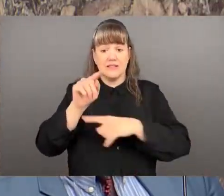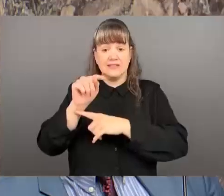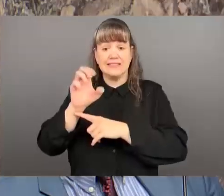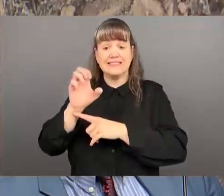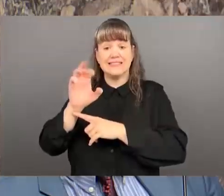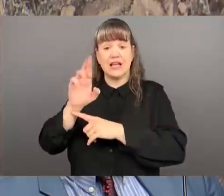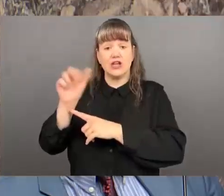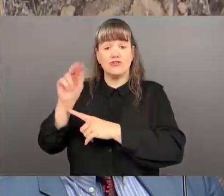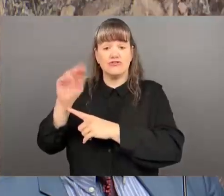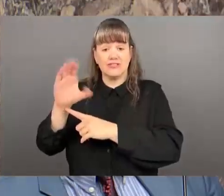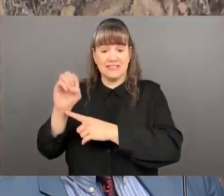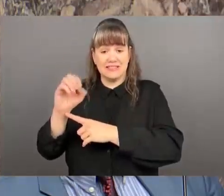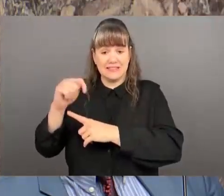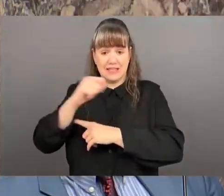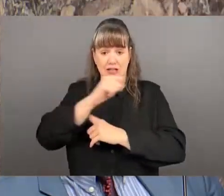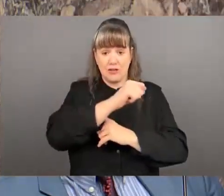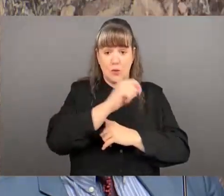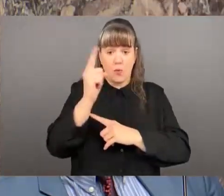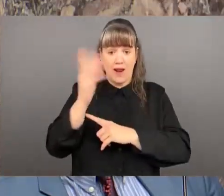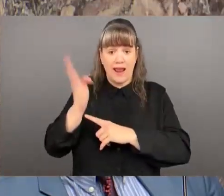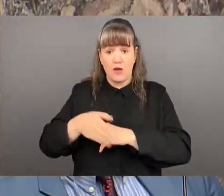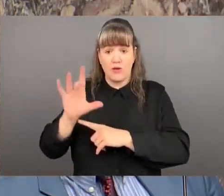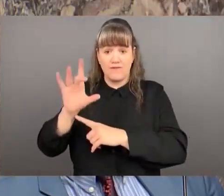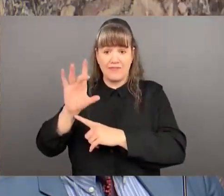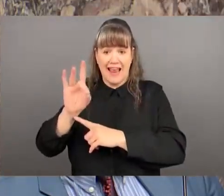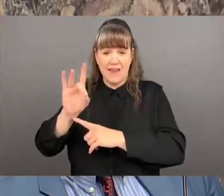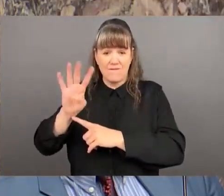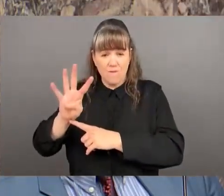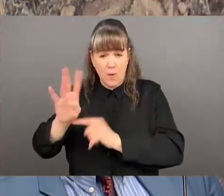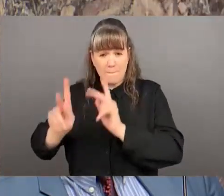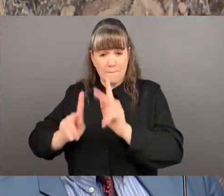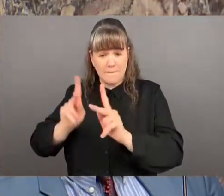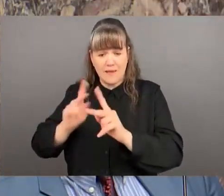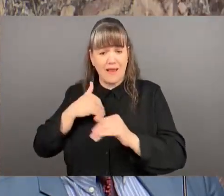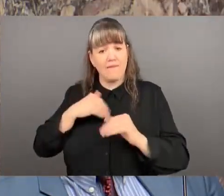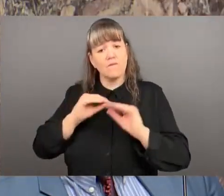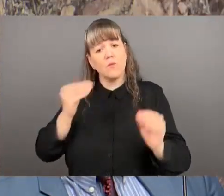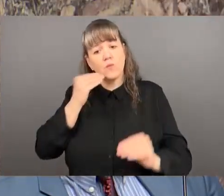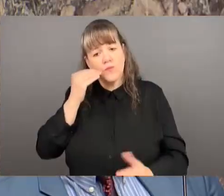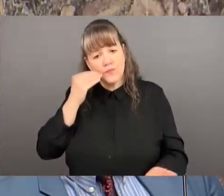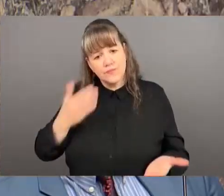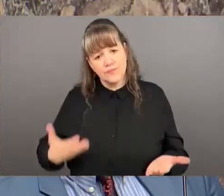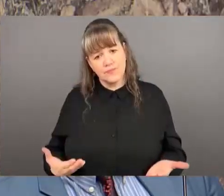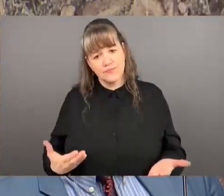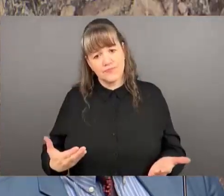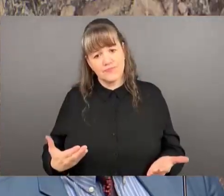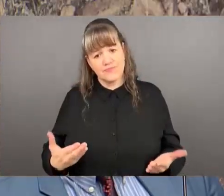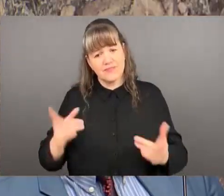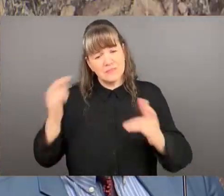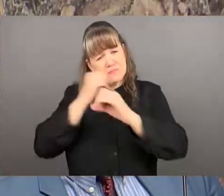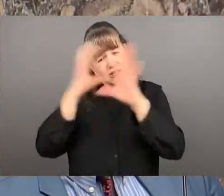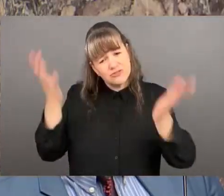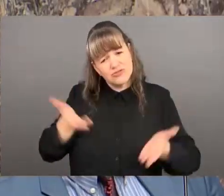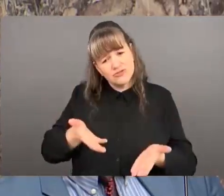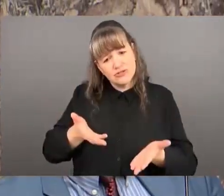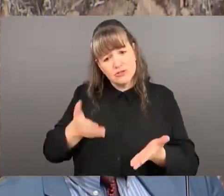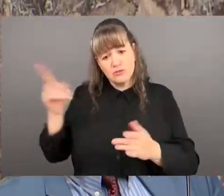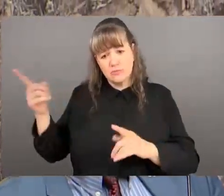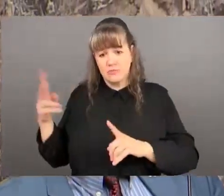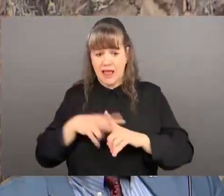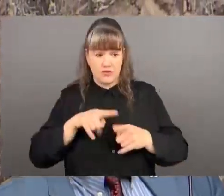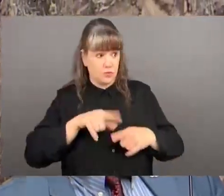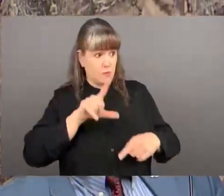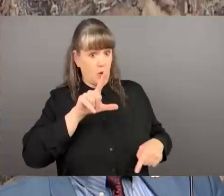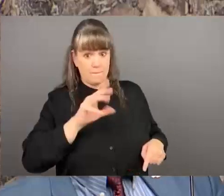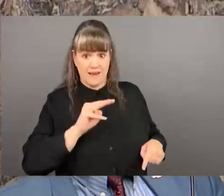in. If that same rate applied to the Lower Mainland, it would be as if everyone in the city of Langley suddenly